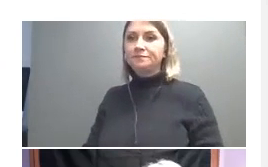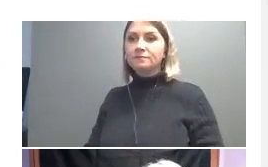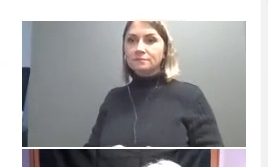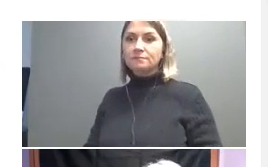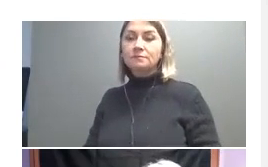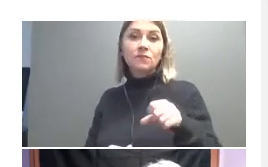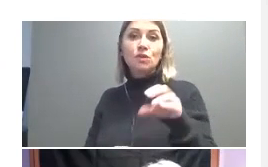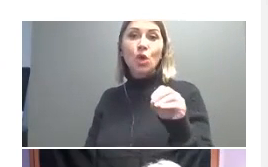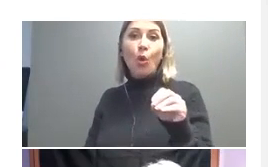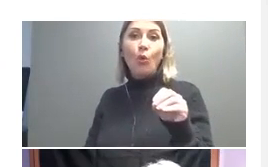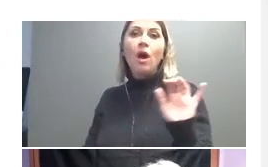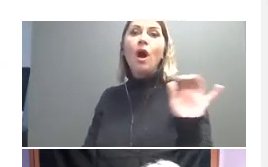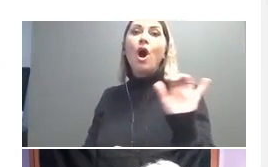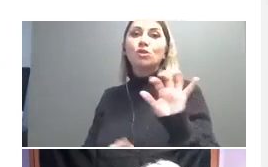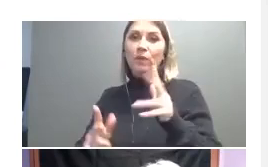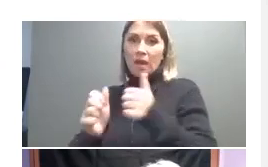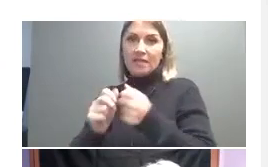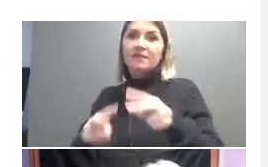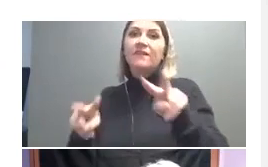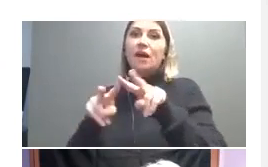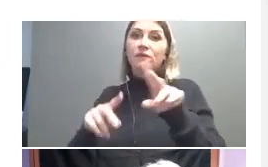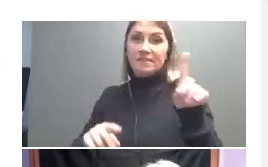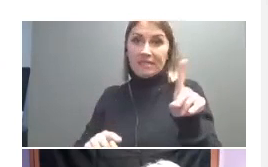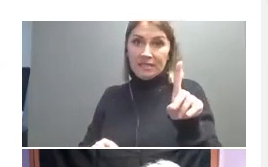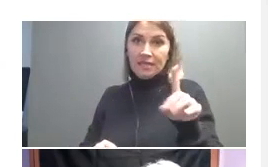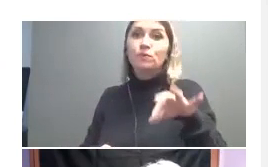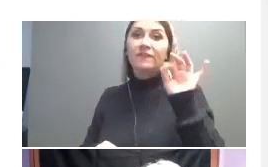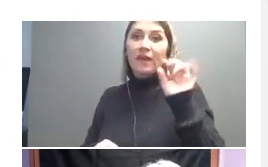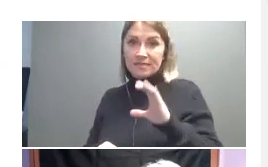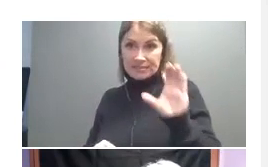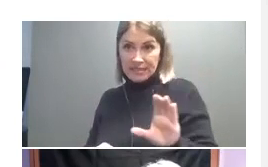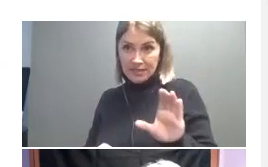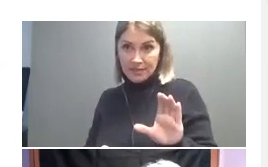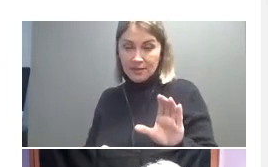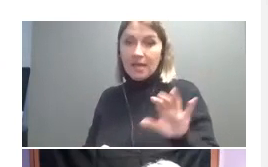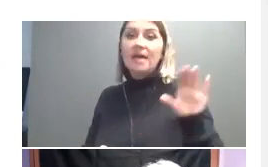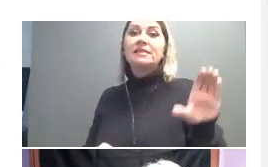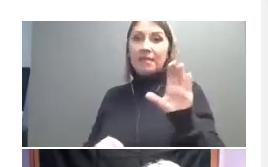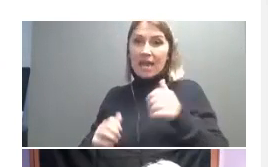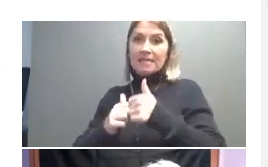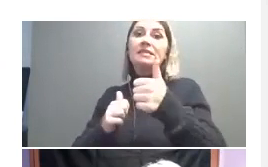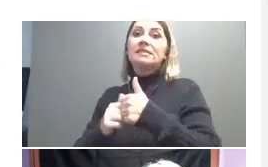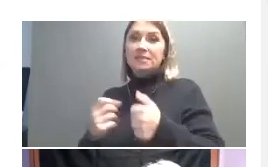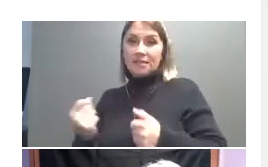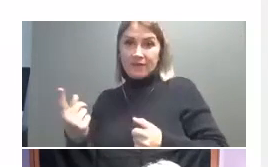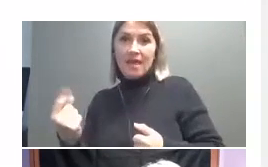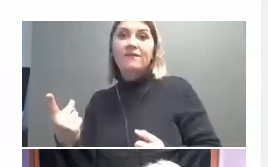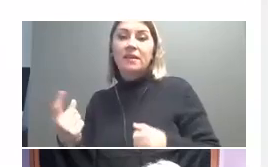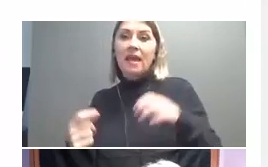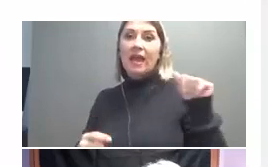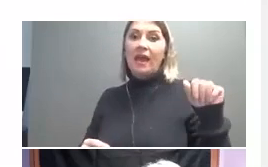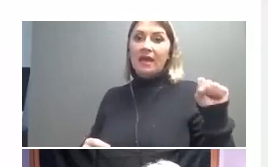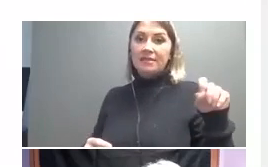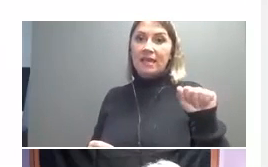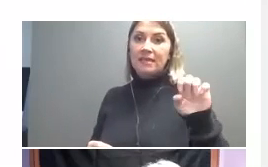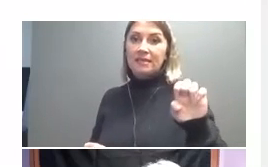So we also update the value of D because we just found C. And since C had a distance of 11, that is